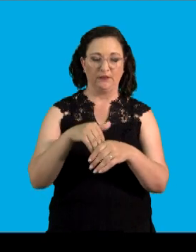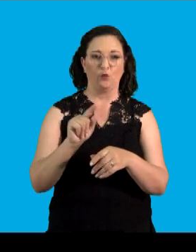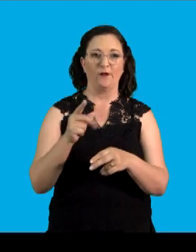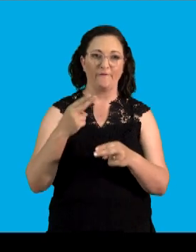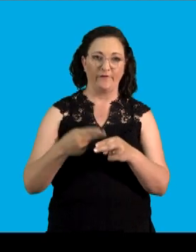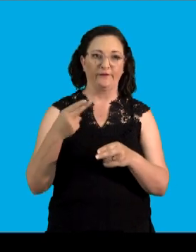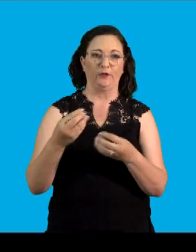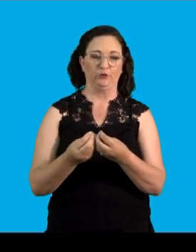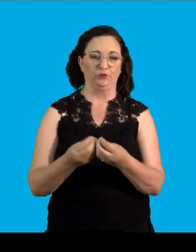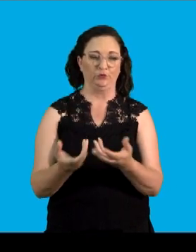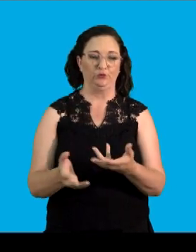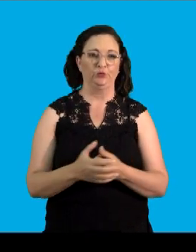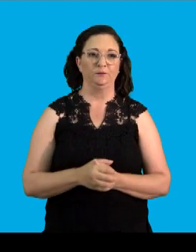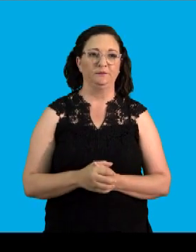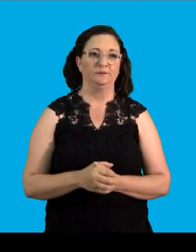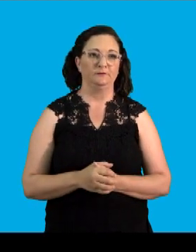goods.